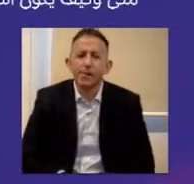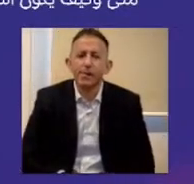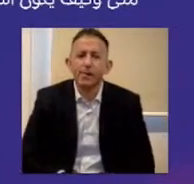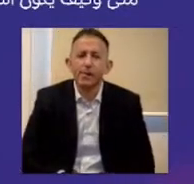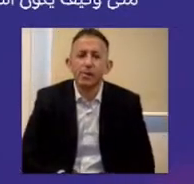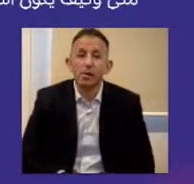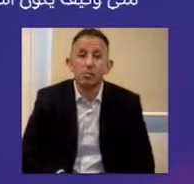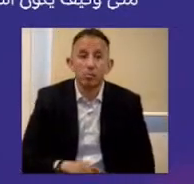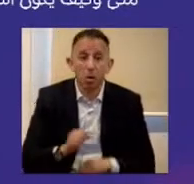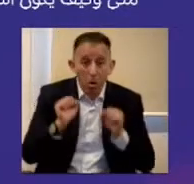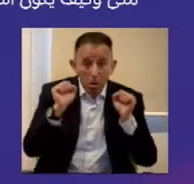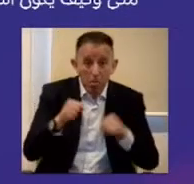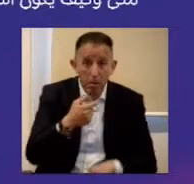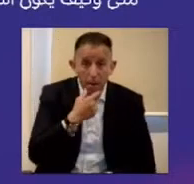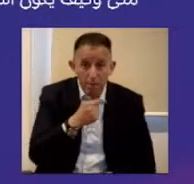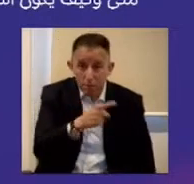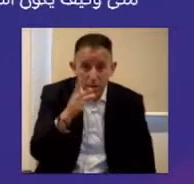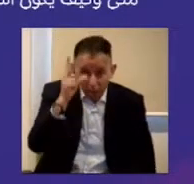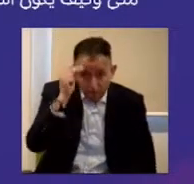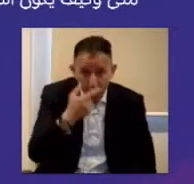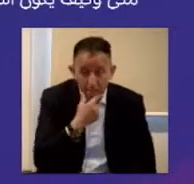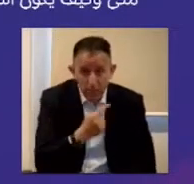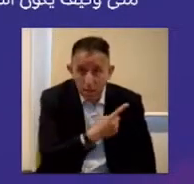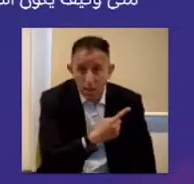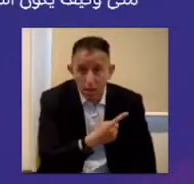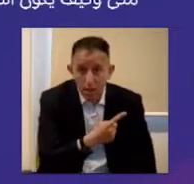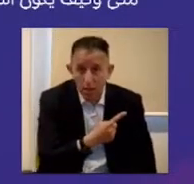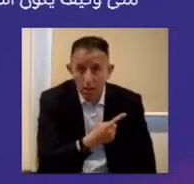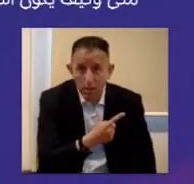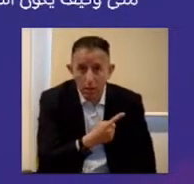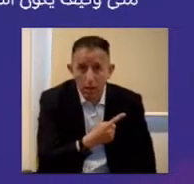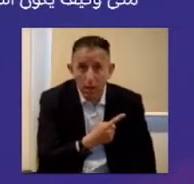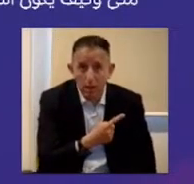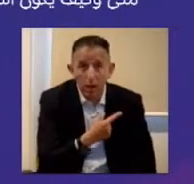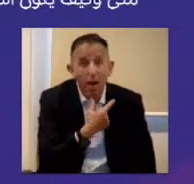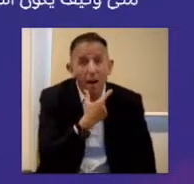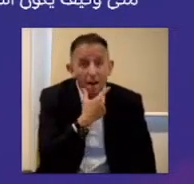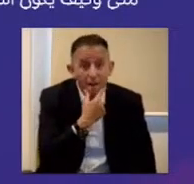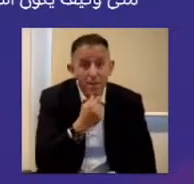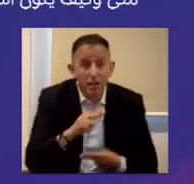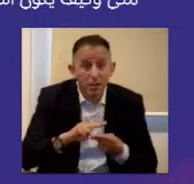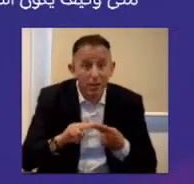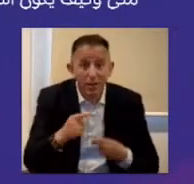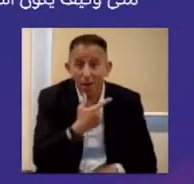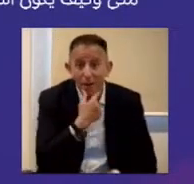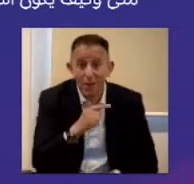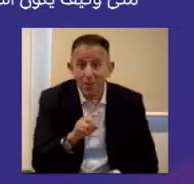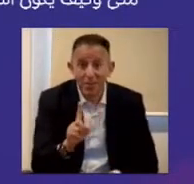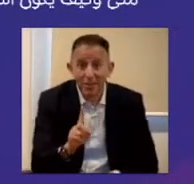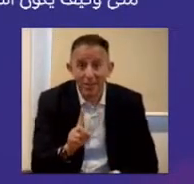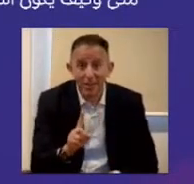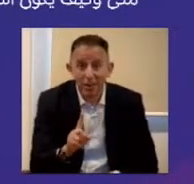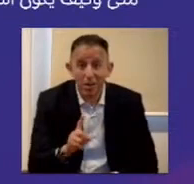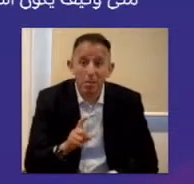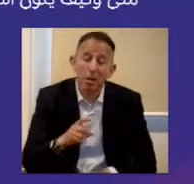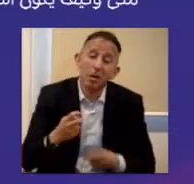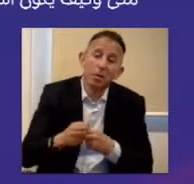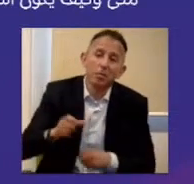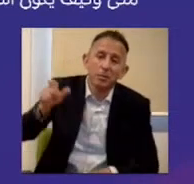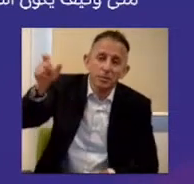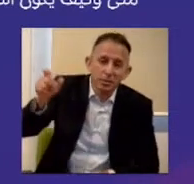I guess it would require a very good high school student to answer that. It's at the level of high school, but it's not